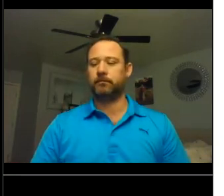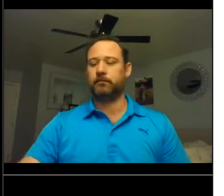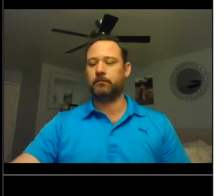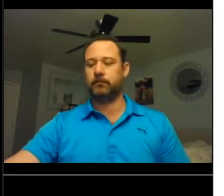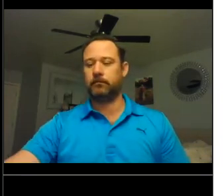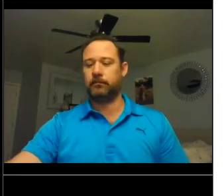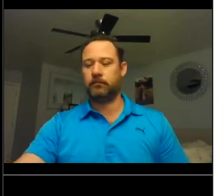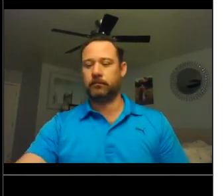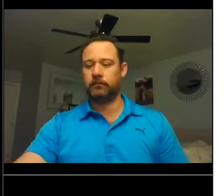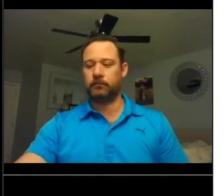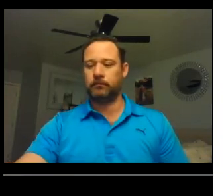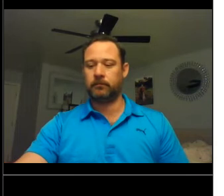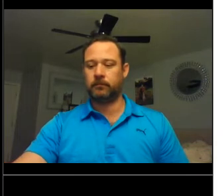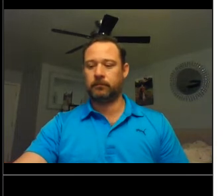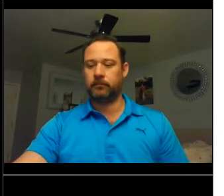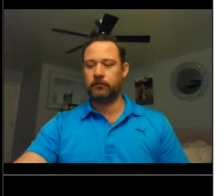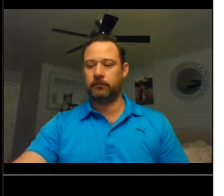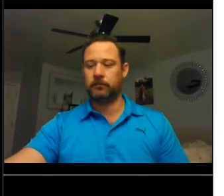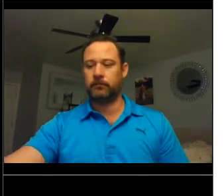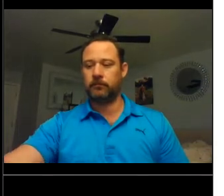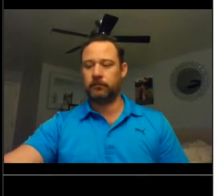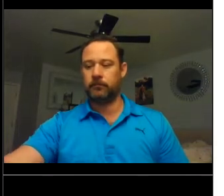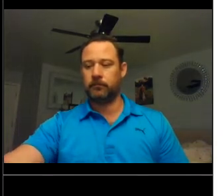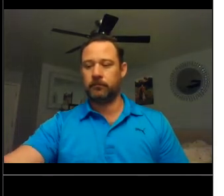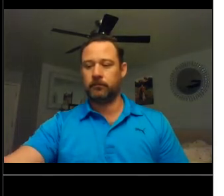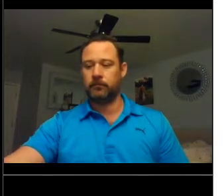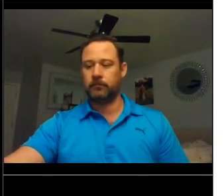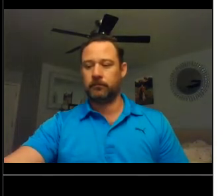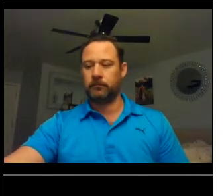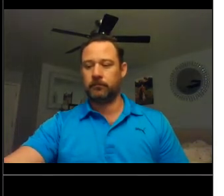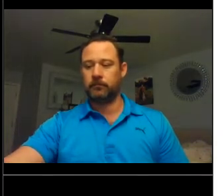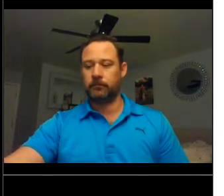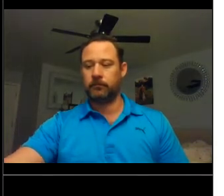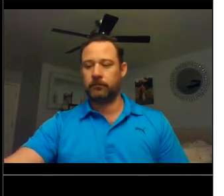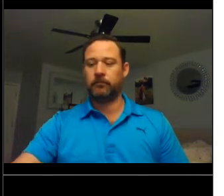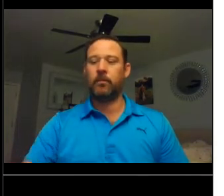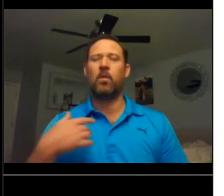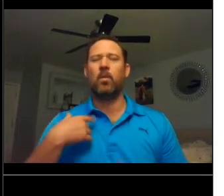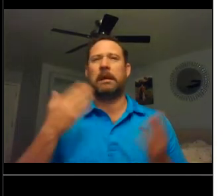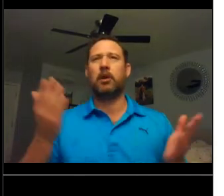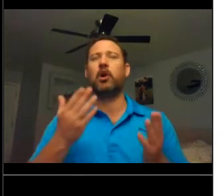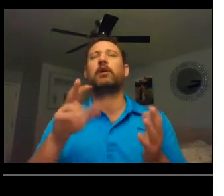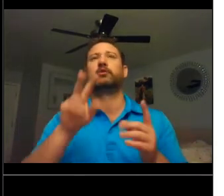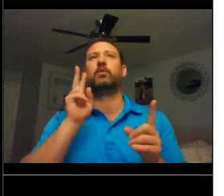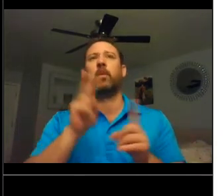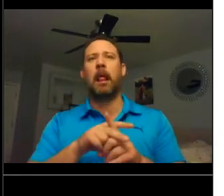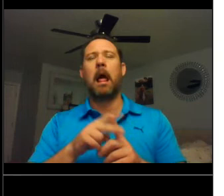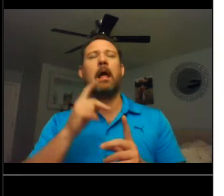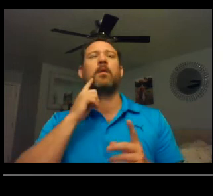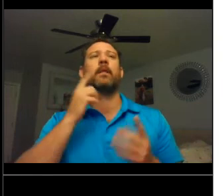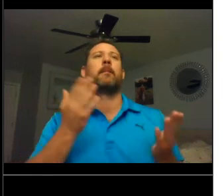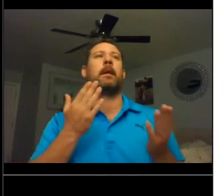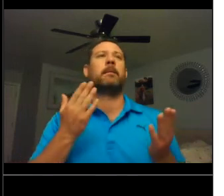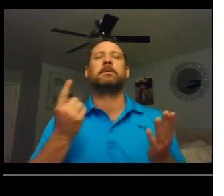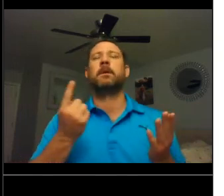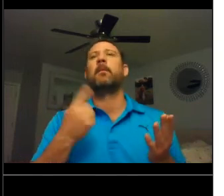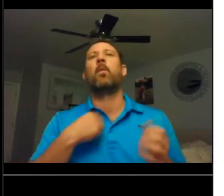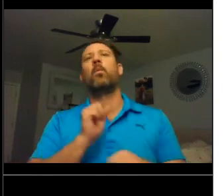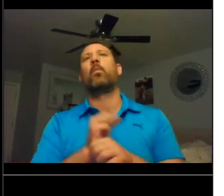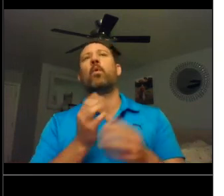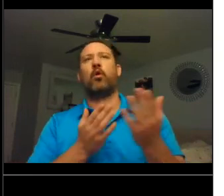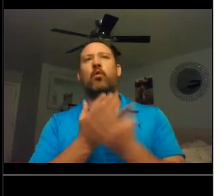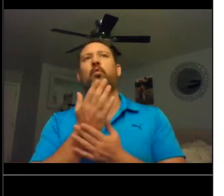And we definitely encourage everyone to still apply, even if you think there may be something. We will, work through that with